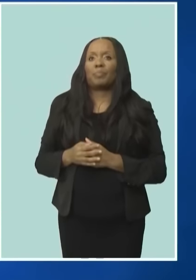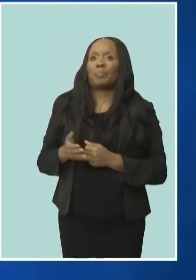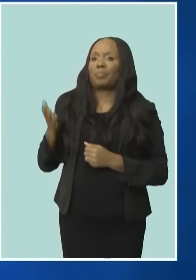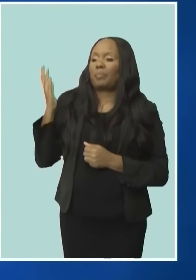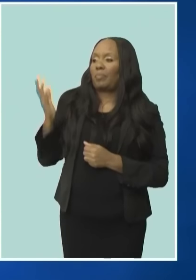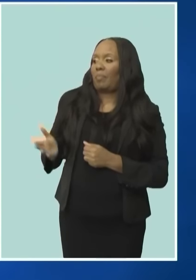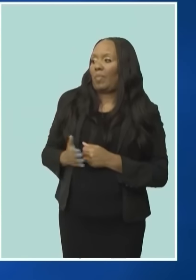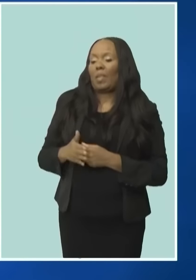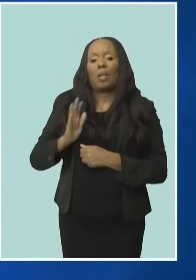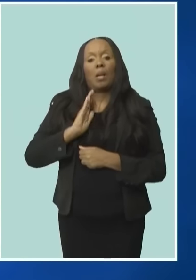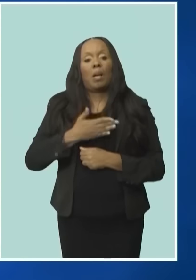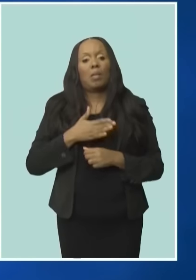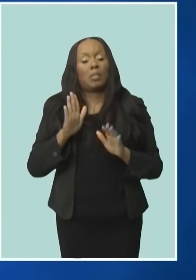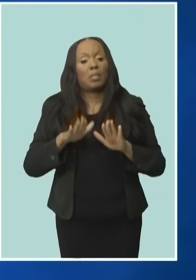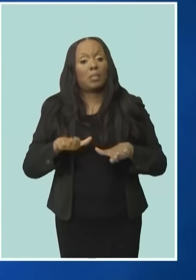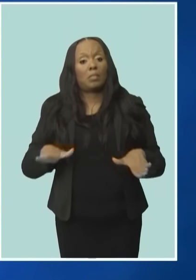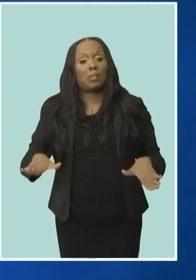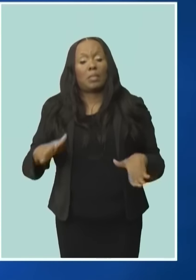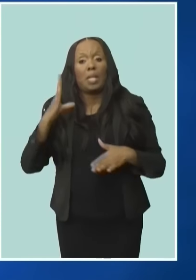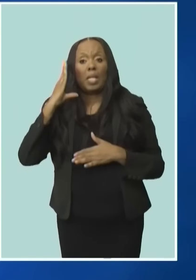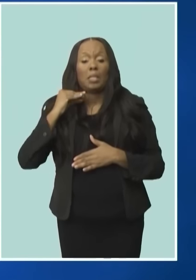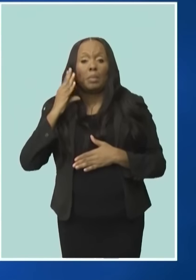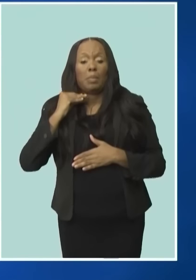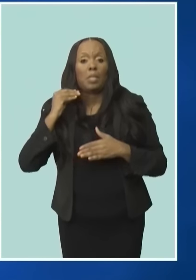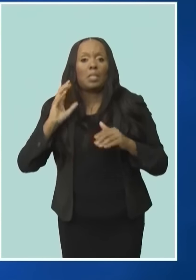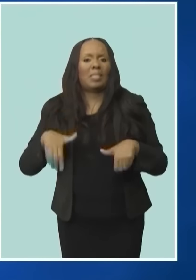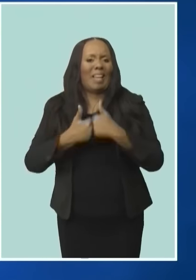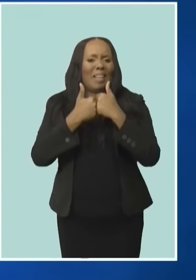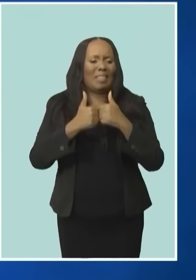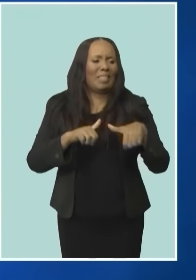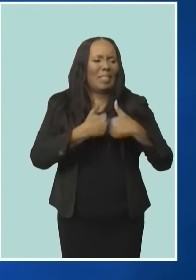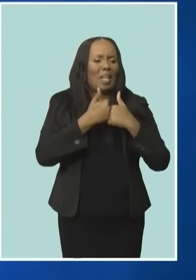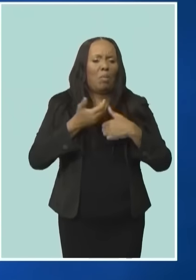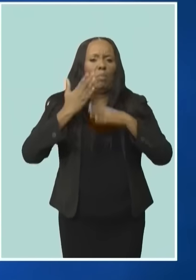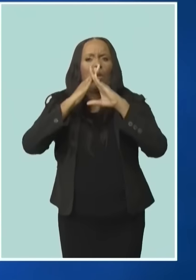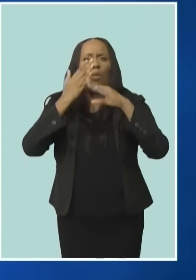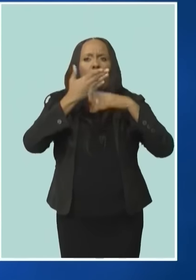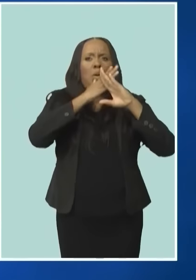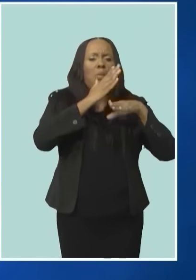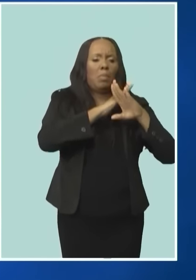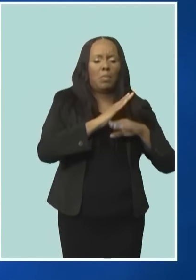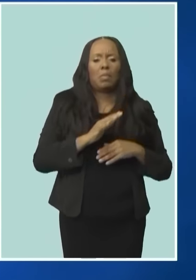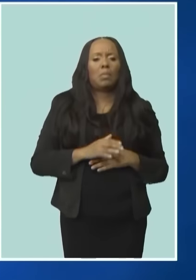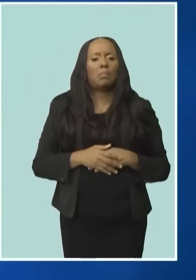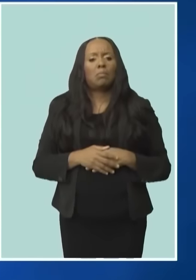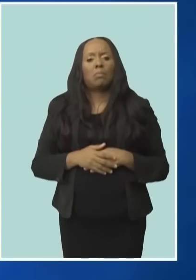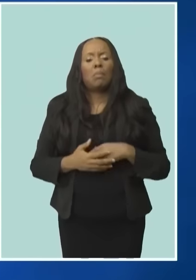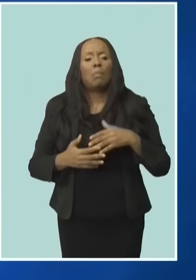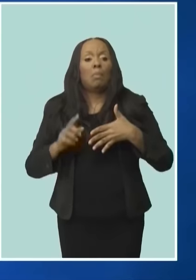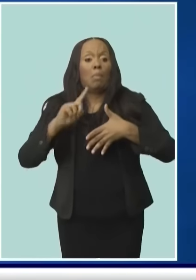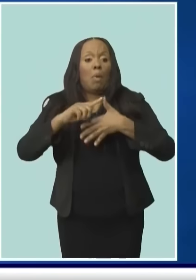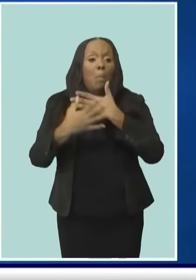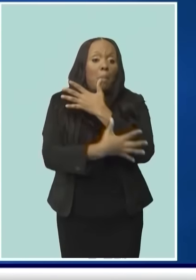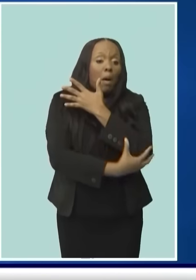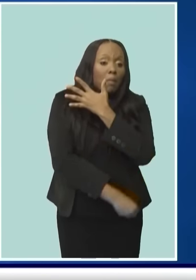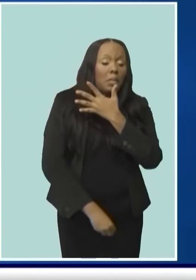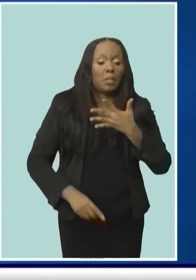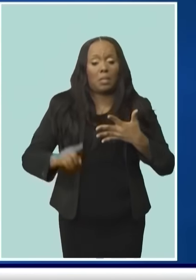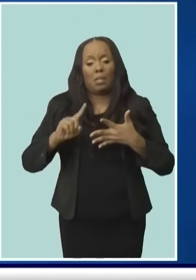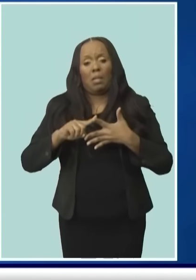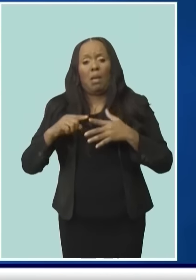our children are numerous. Some of them are poverty, violence, and mental